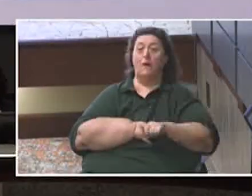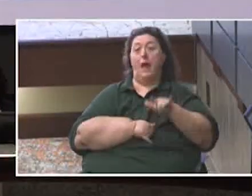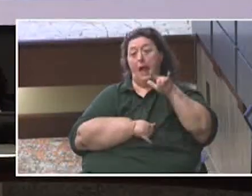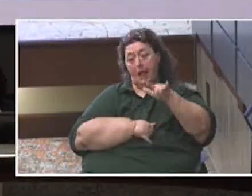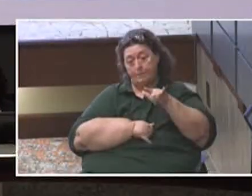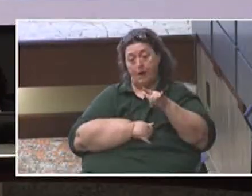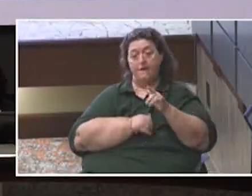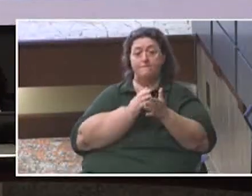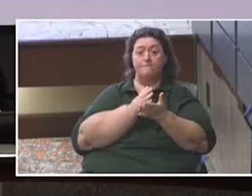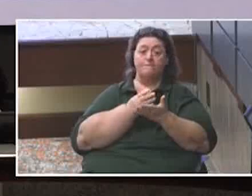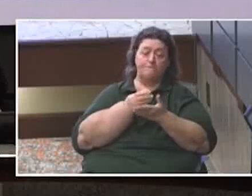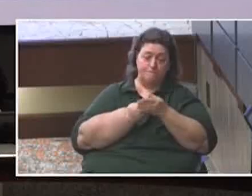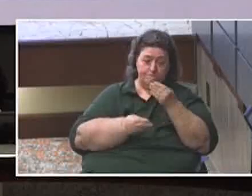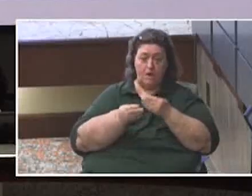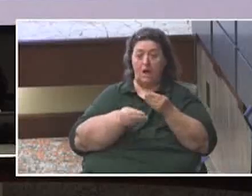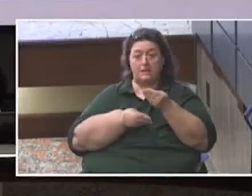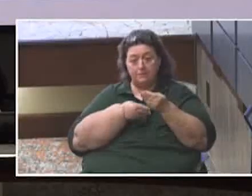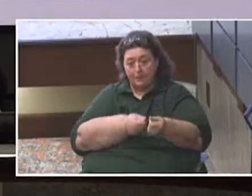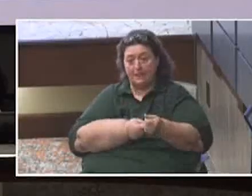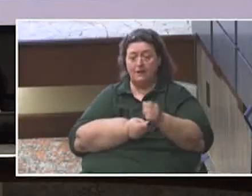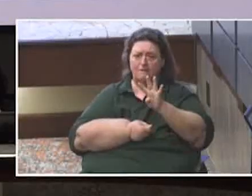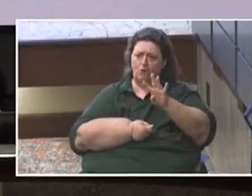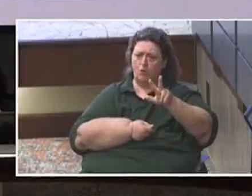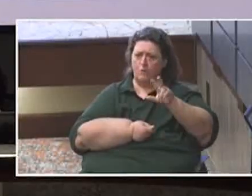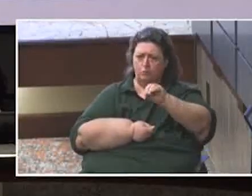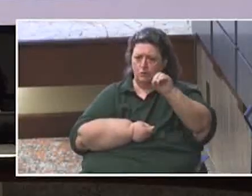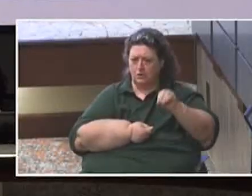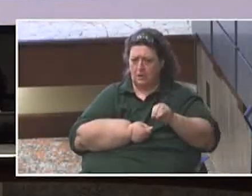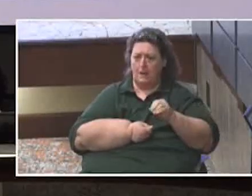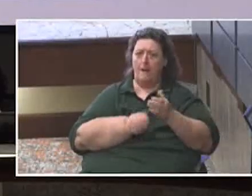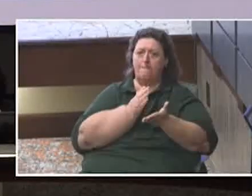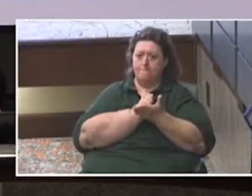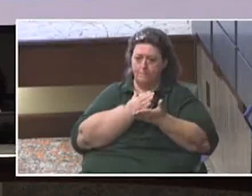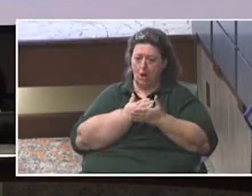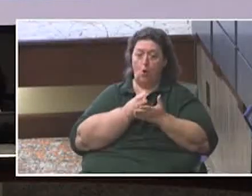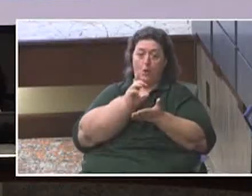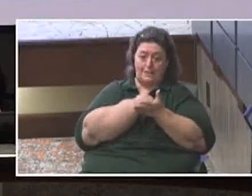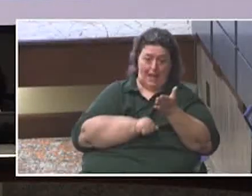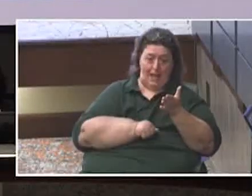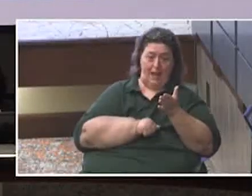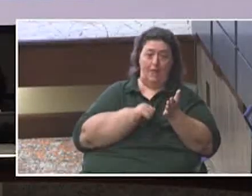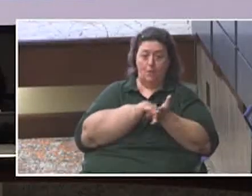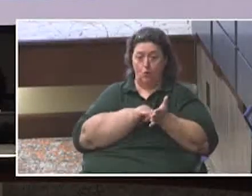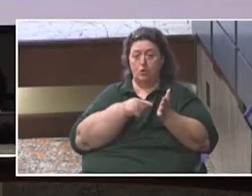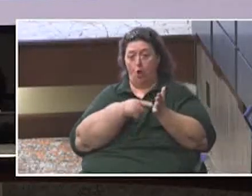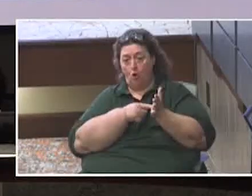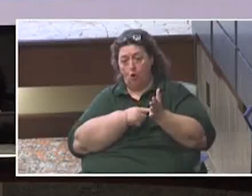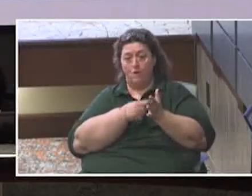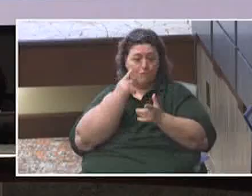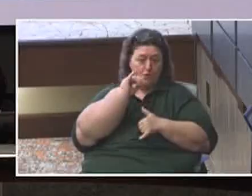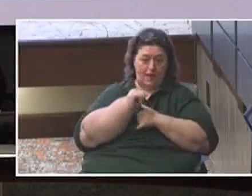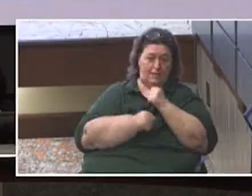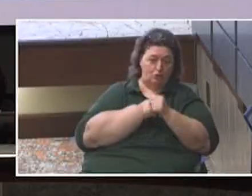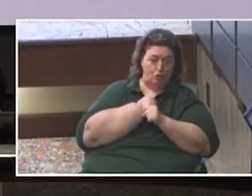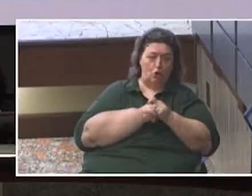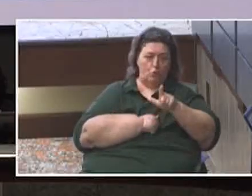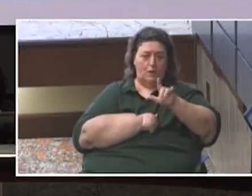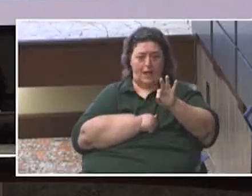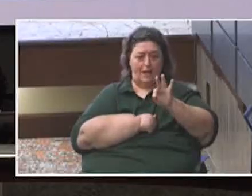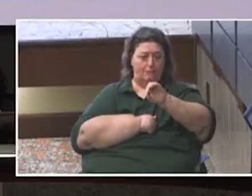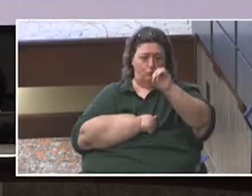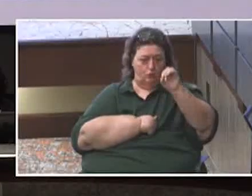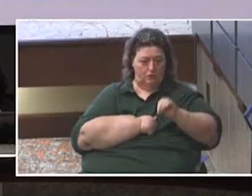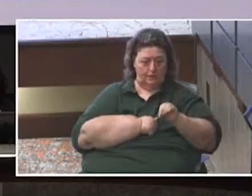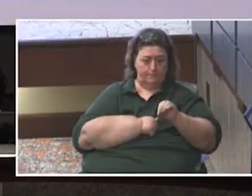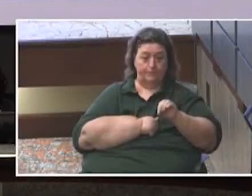airport fund expenses are at 43% of budget. When you take out those encumbrances for the year, we're at